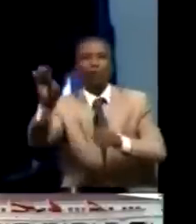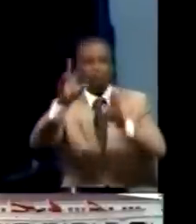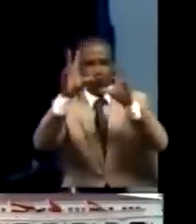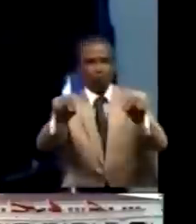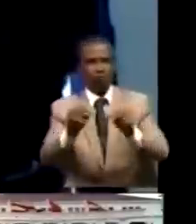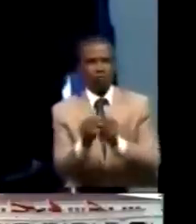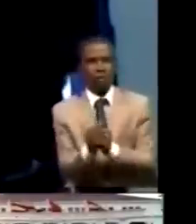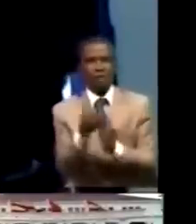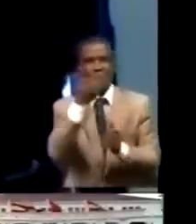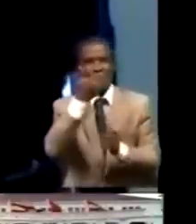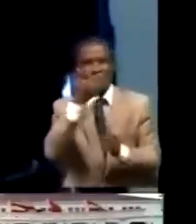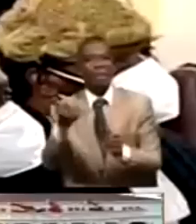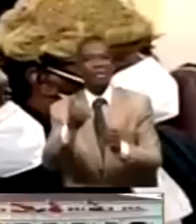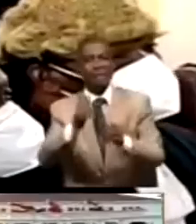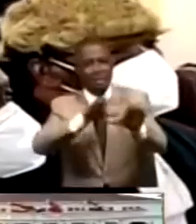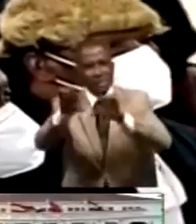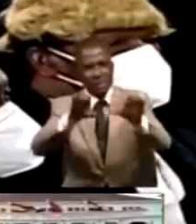Best practices. Good.